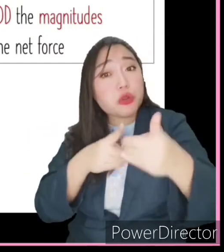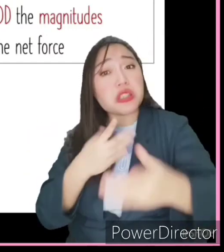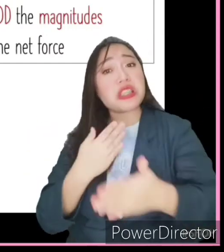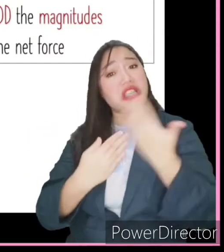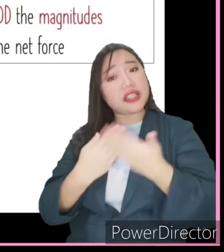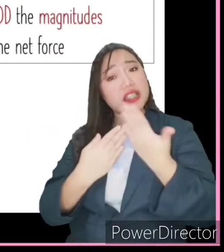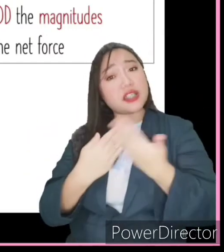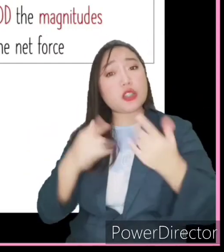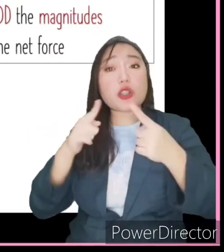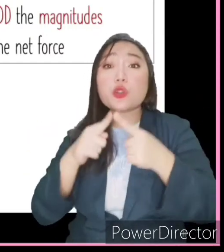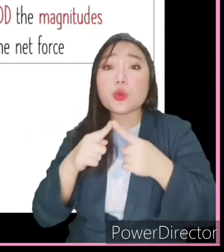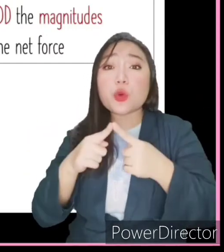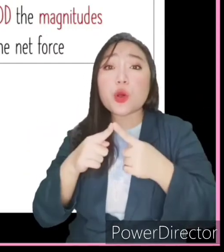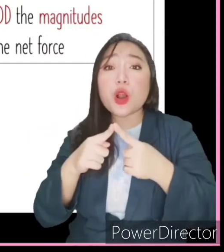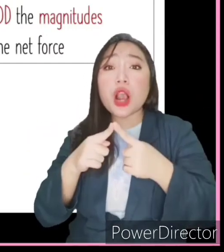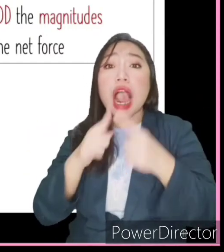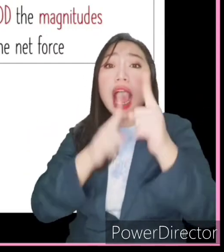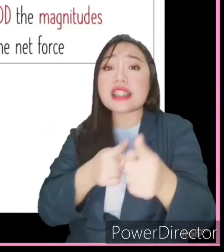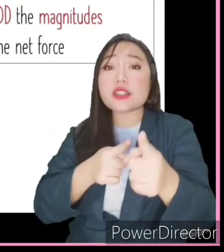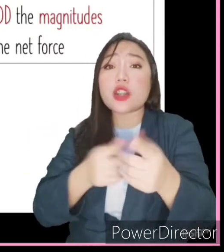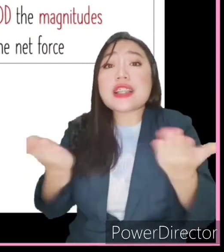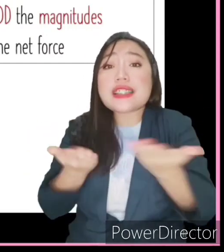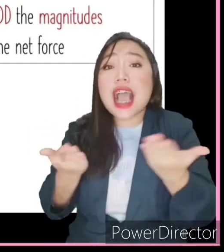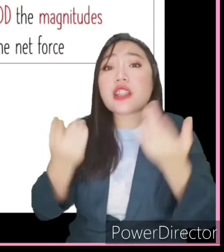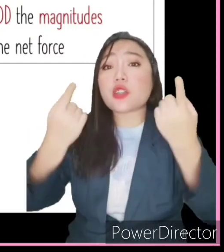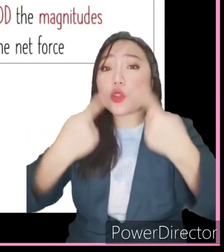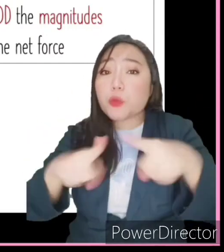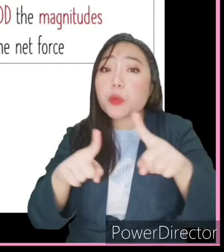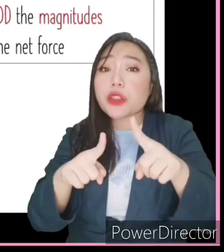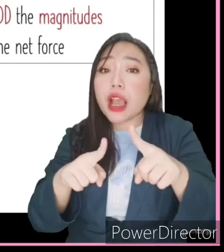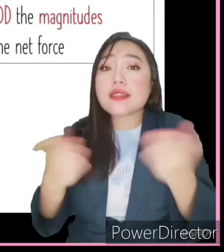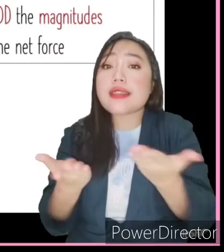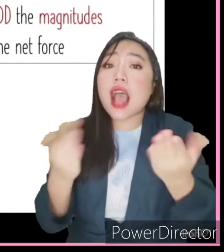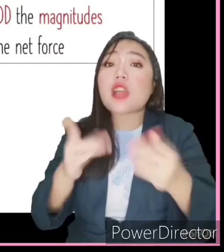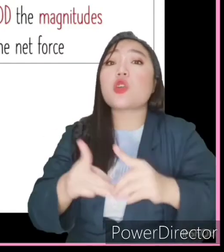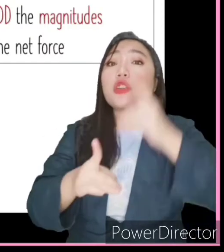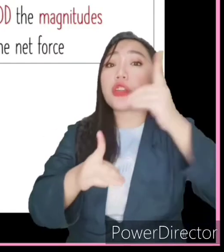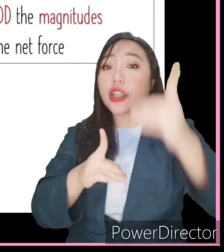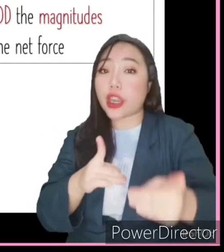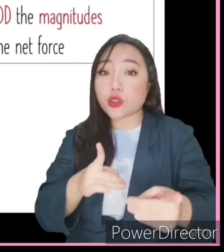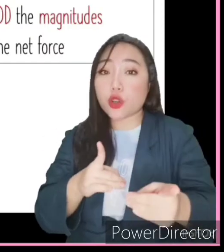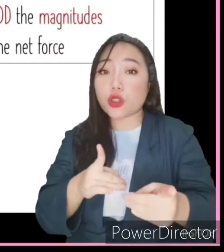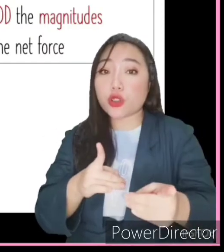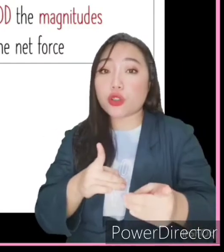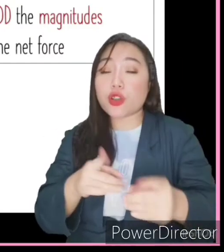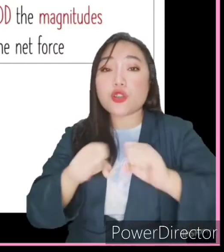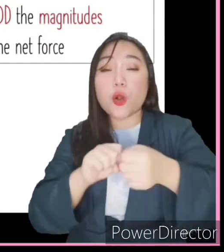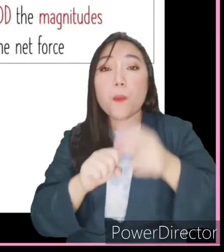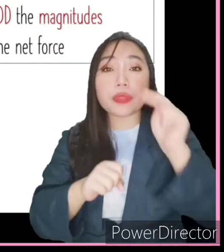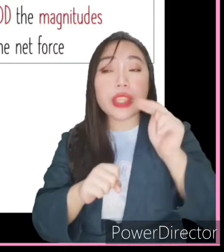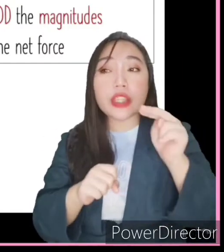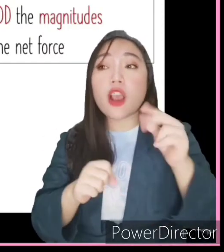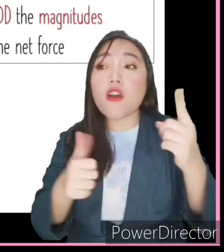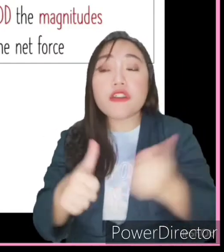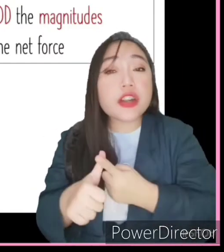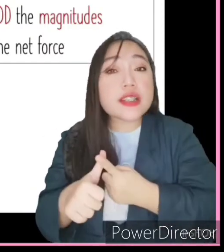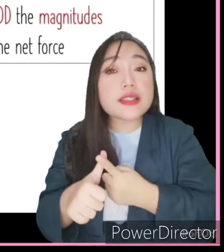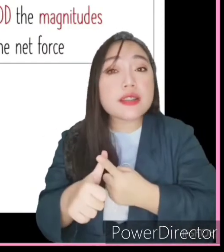And because they are just the same, the directions would be easy. The answer would be, where would they be going?